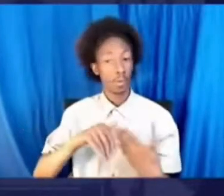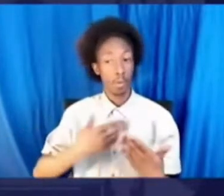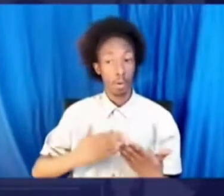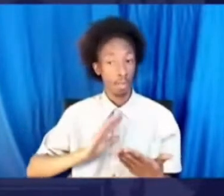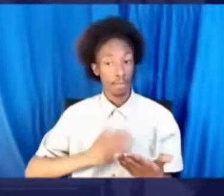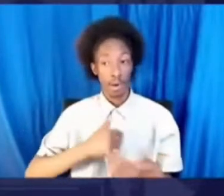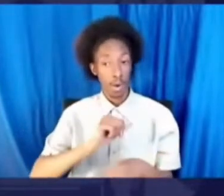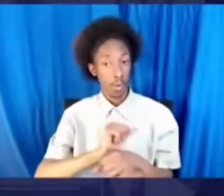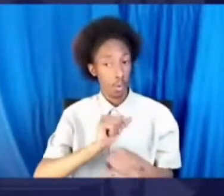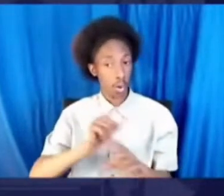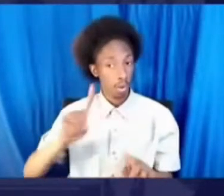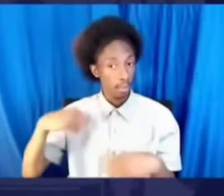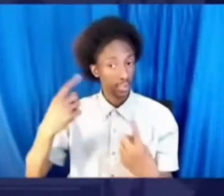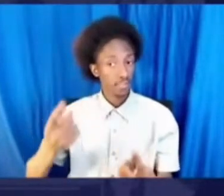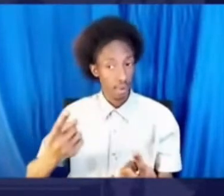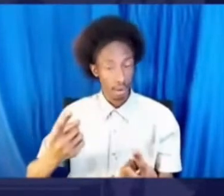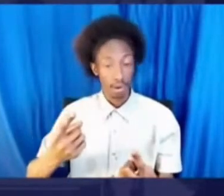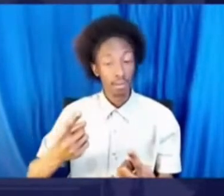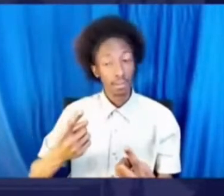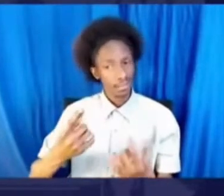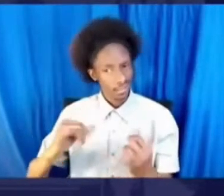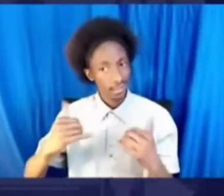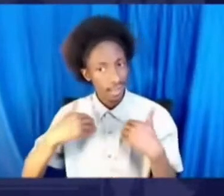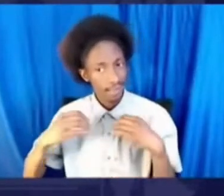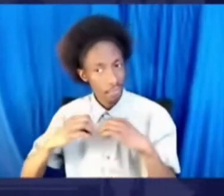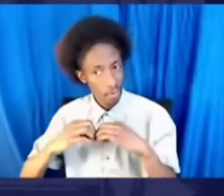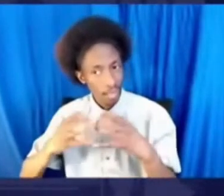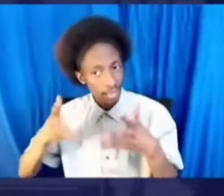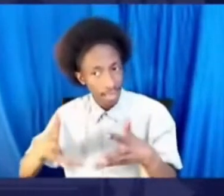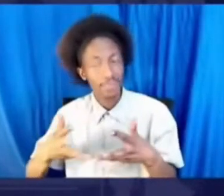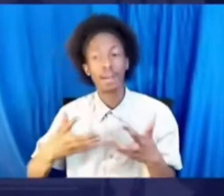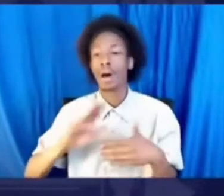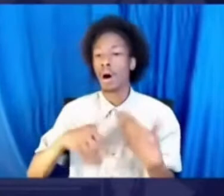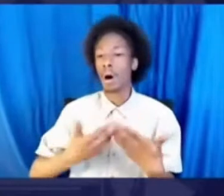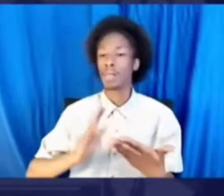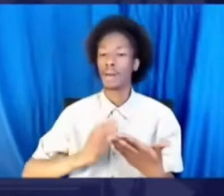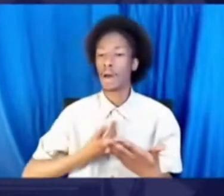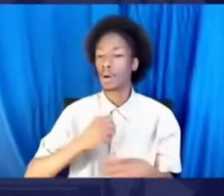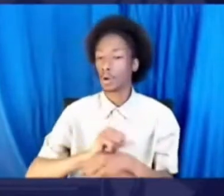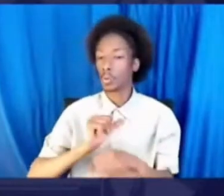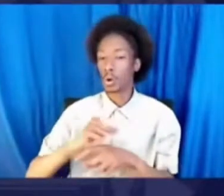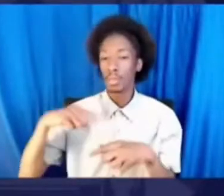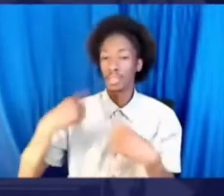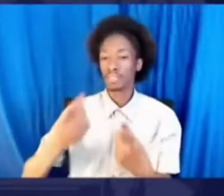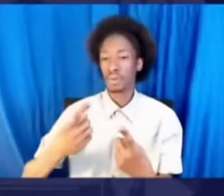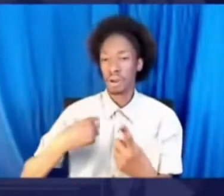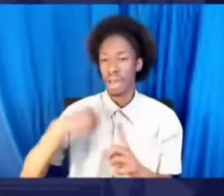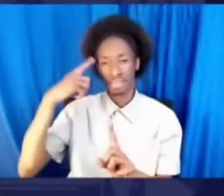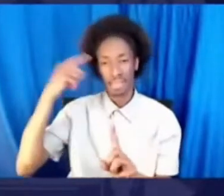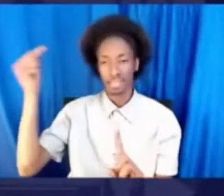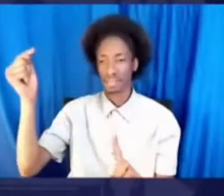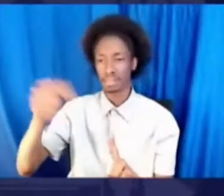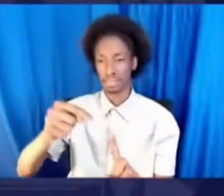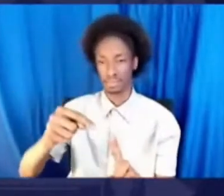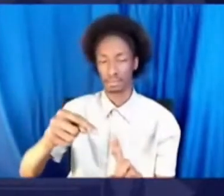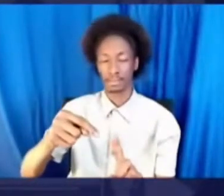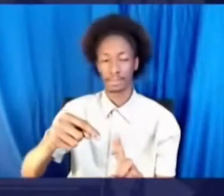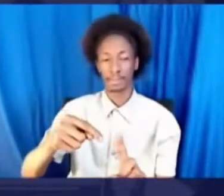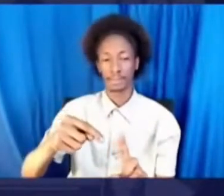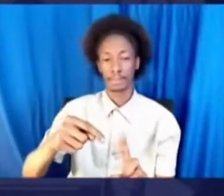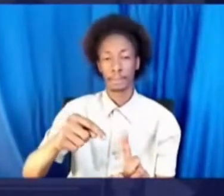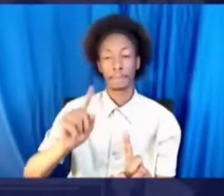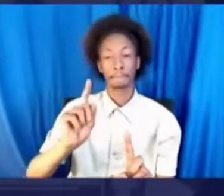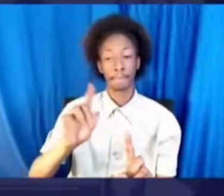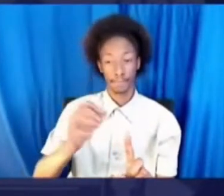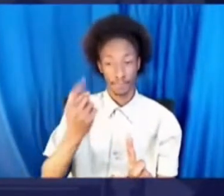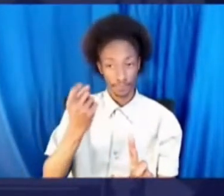far, we still have more to do, all of our work thus far, I believe, comes down to this. America